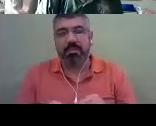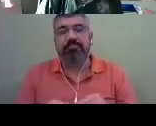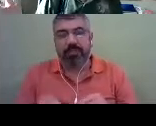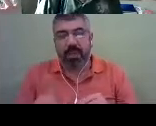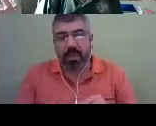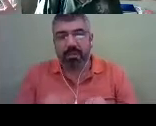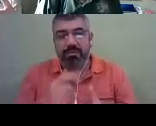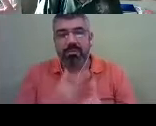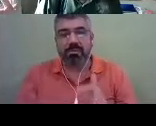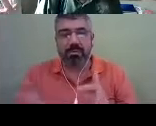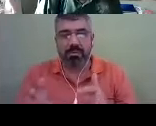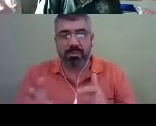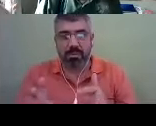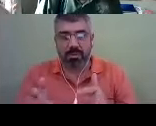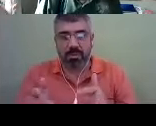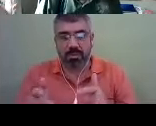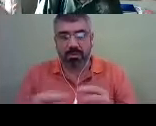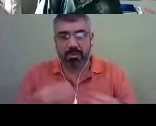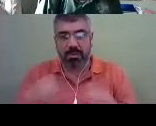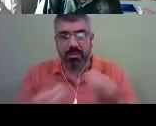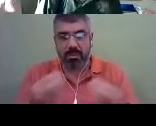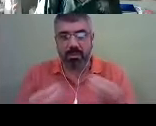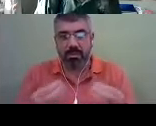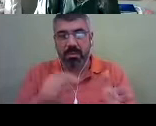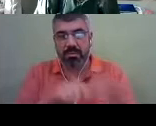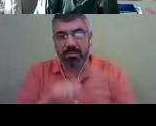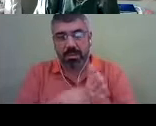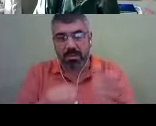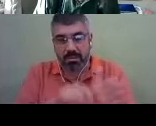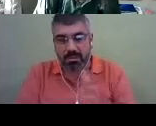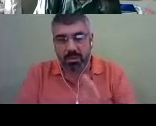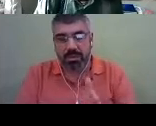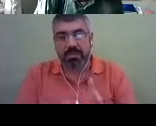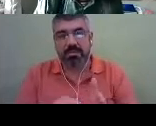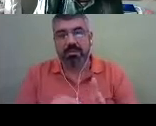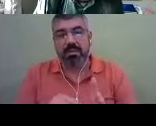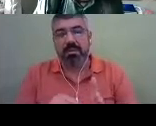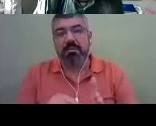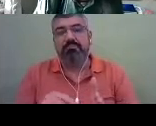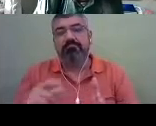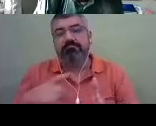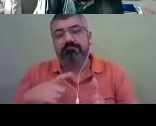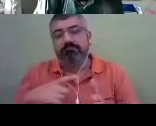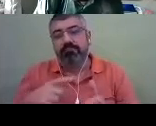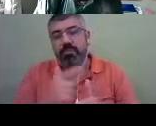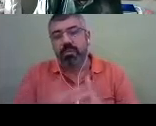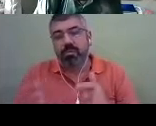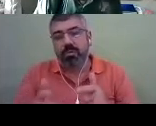that was established in 1979, end of question. But that's an outsider view